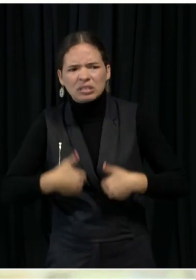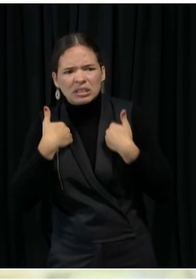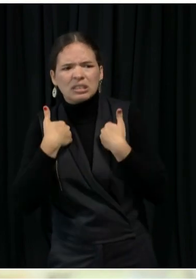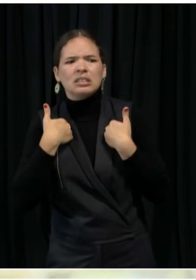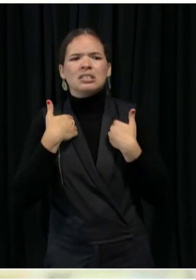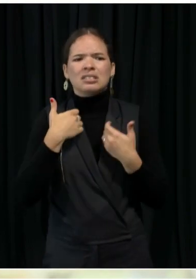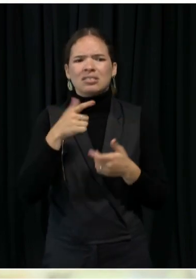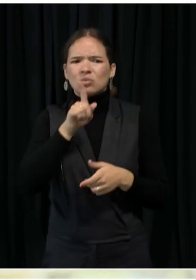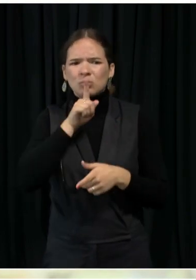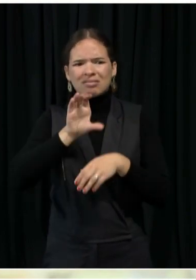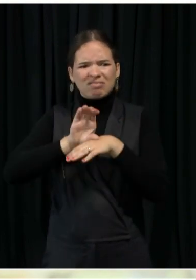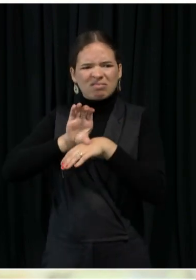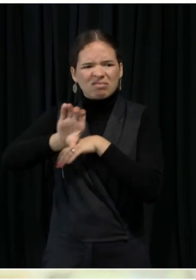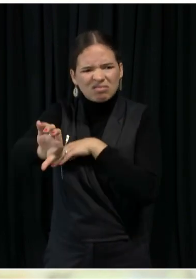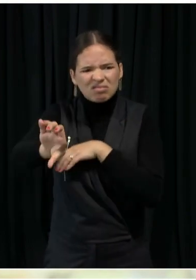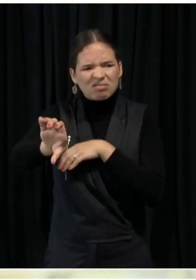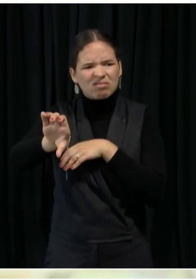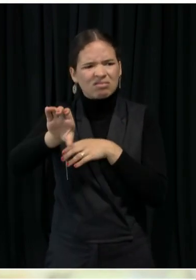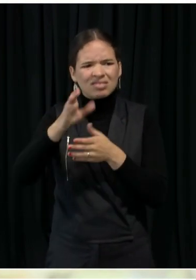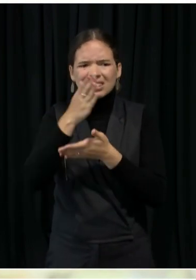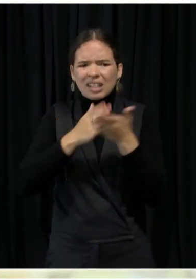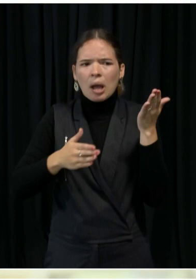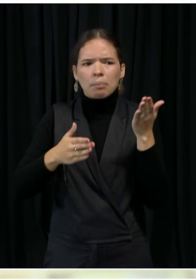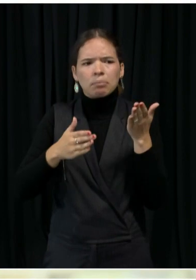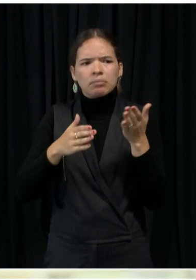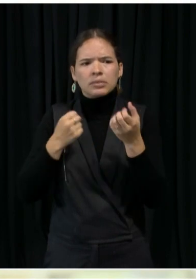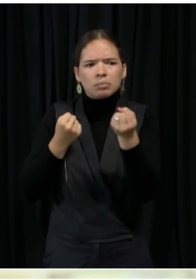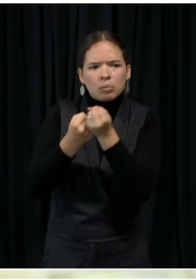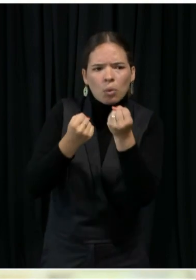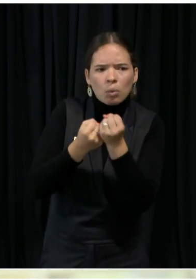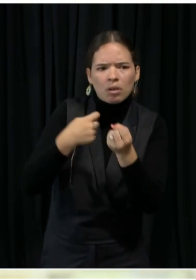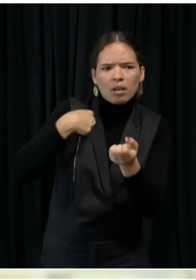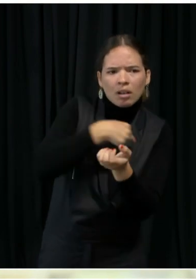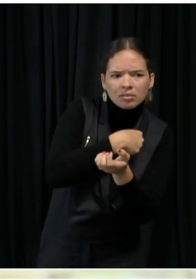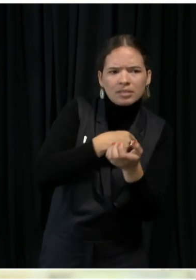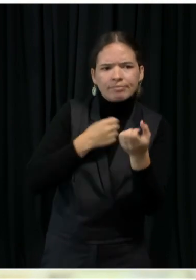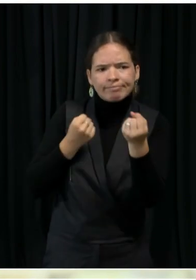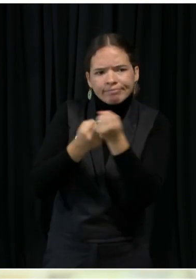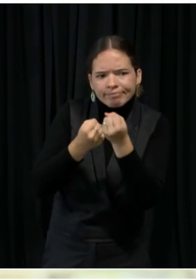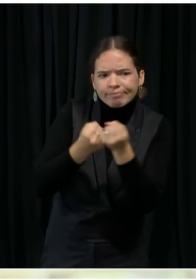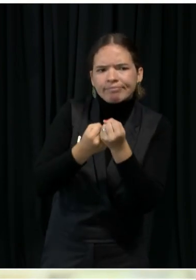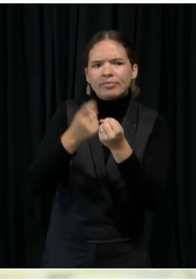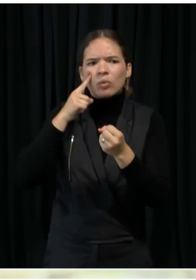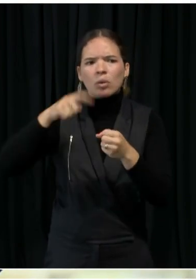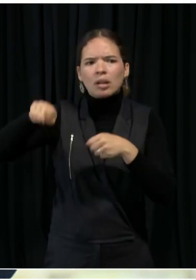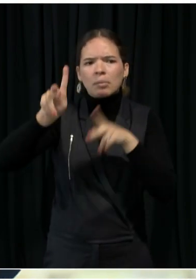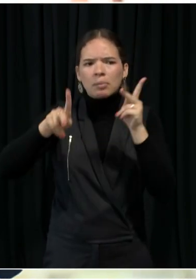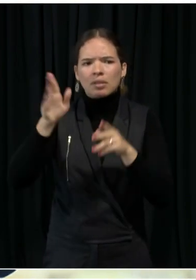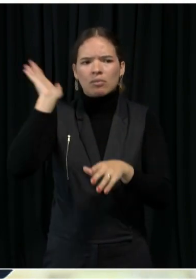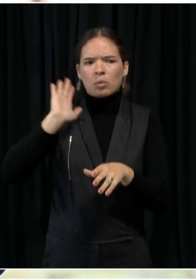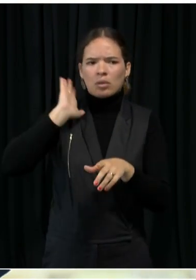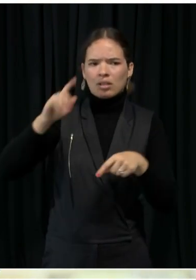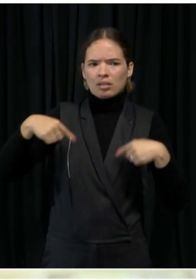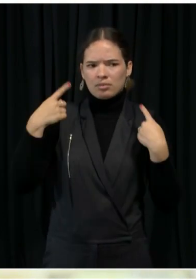reaping for those who came before us. And so I want to thank you, Mayor Muriel Bowser, the council staff, my staff, all the